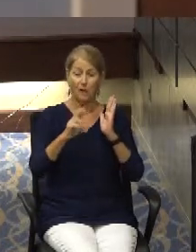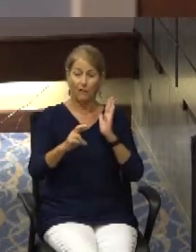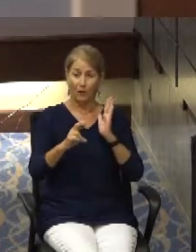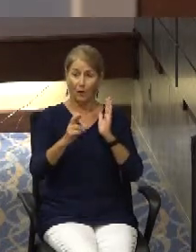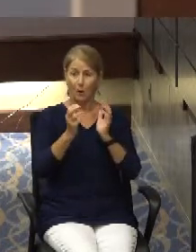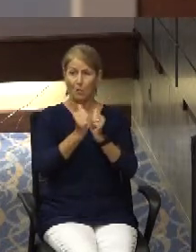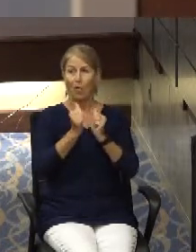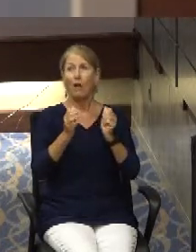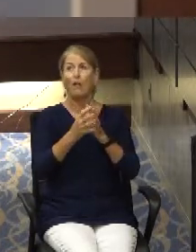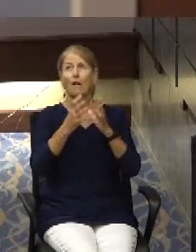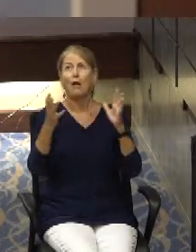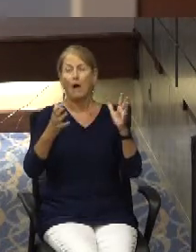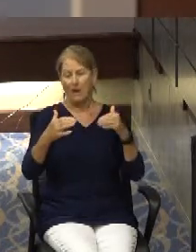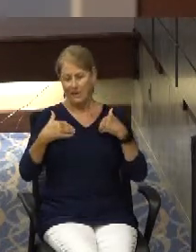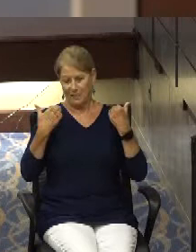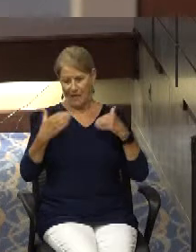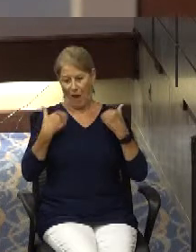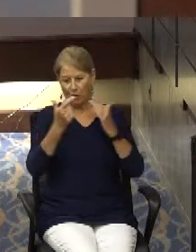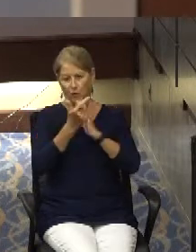of young attorneys.